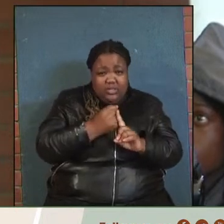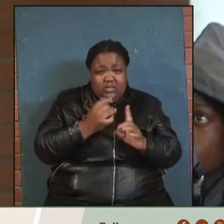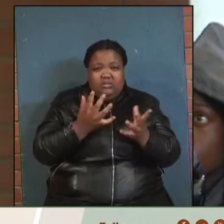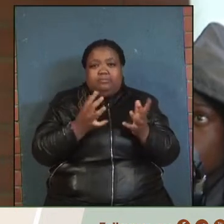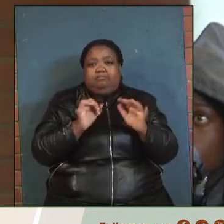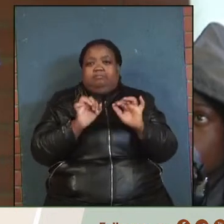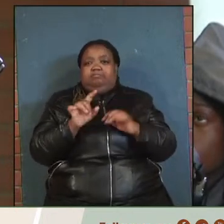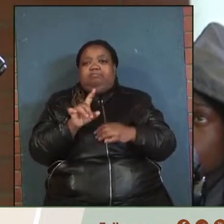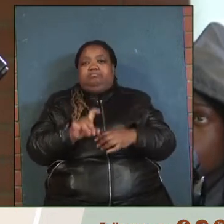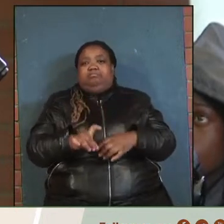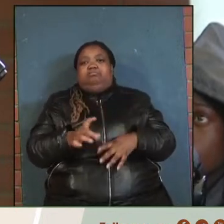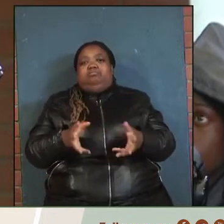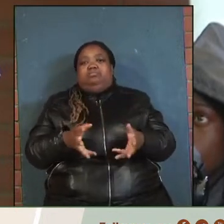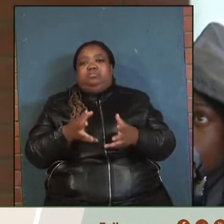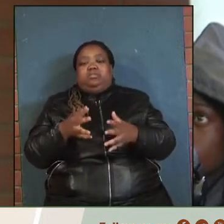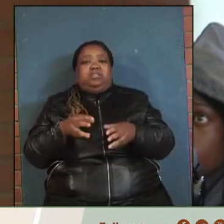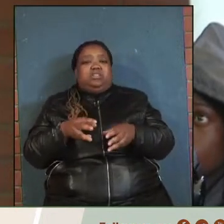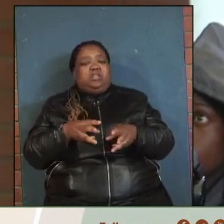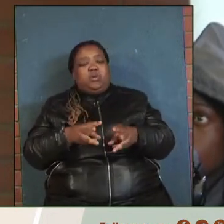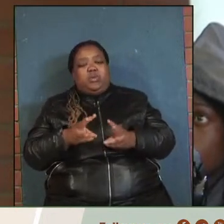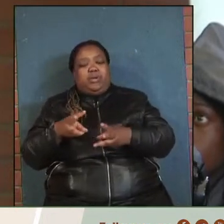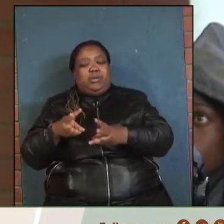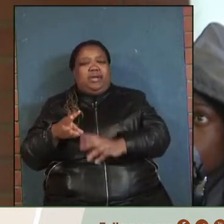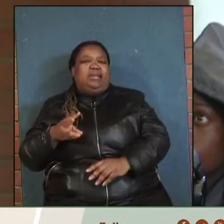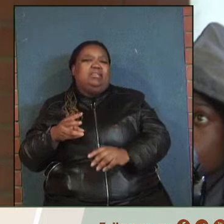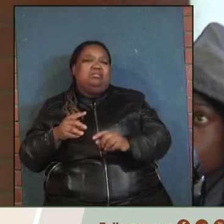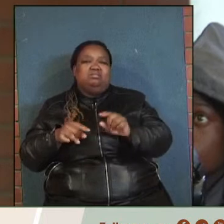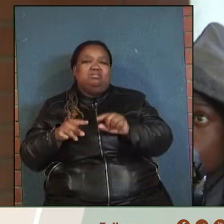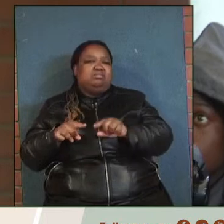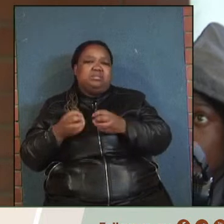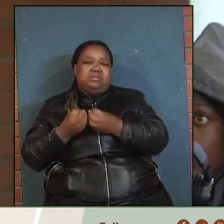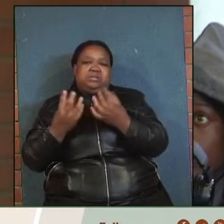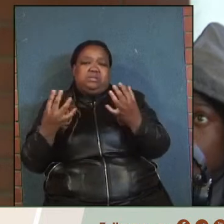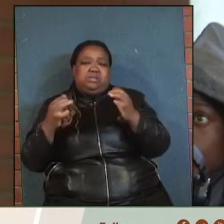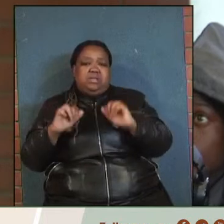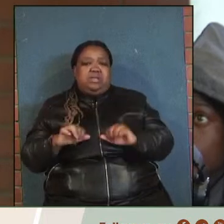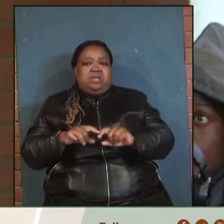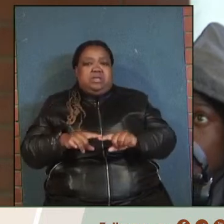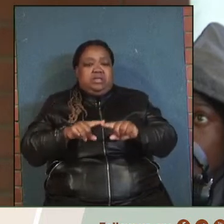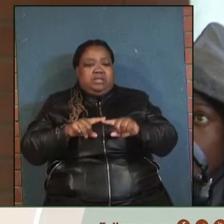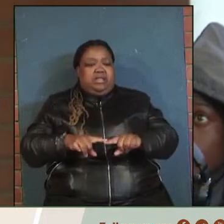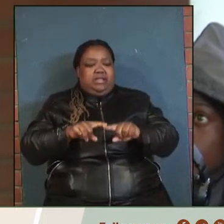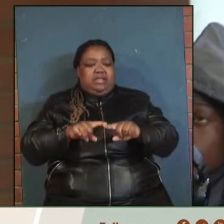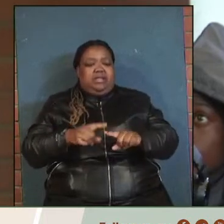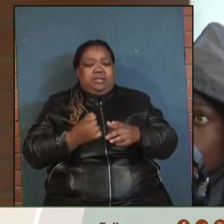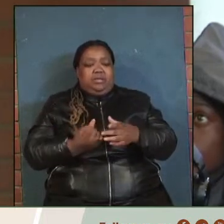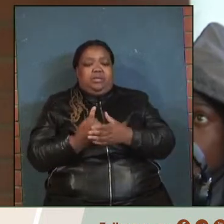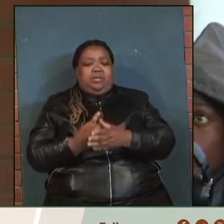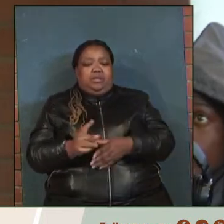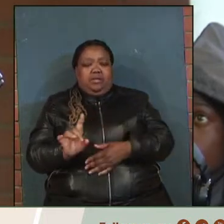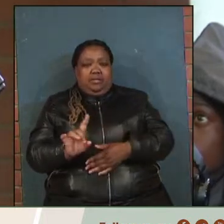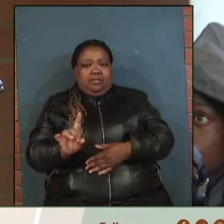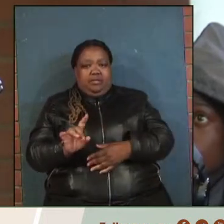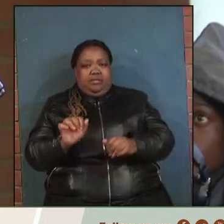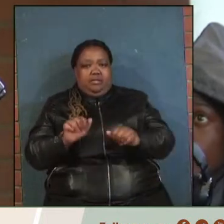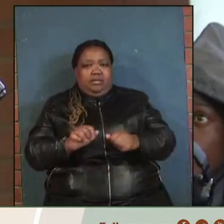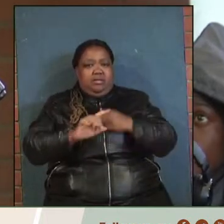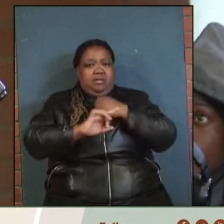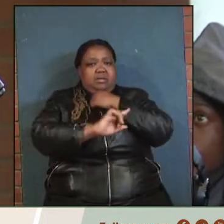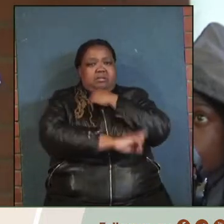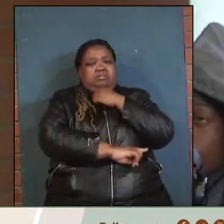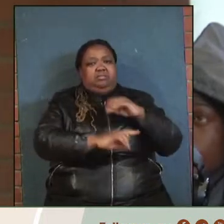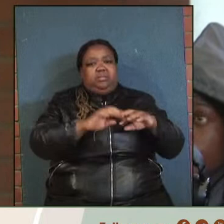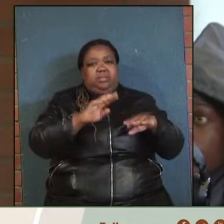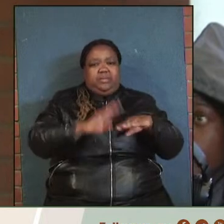can come in so many ways. It depends on what's happening and how is the corporal punishment